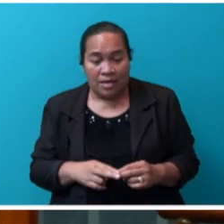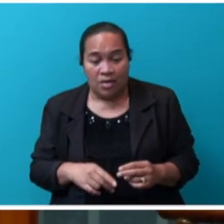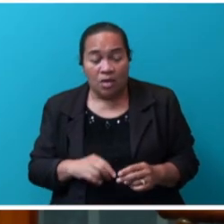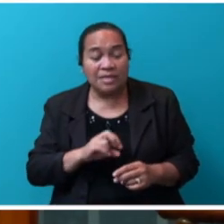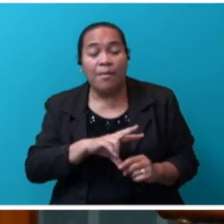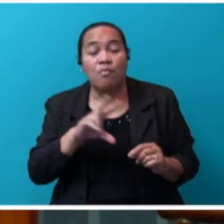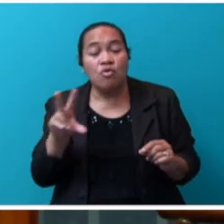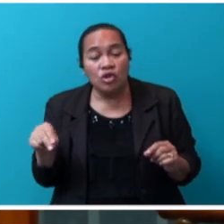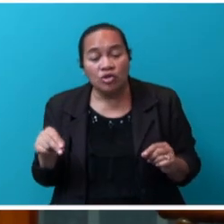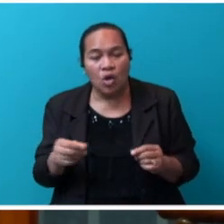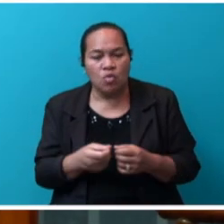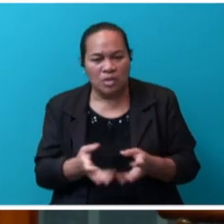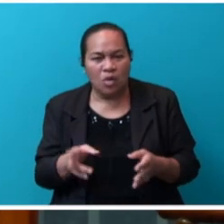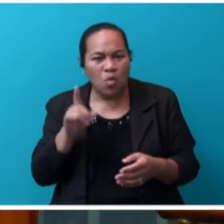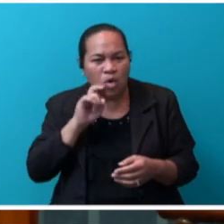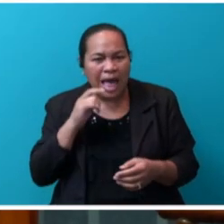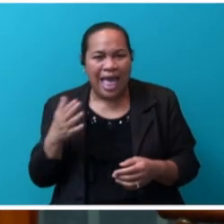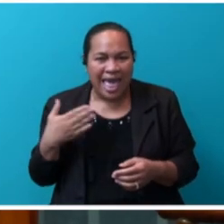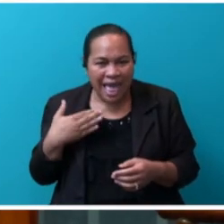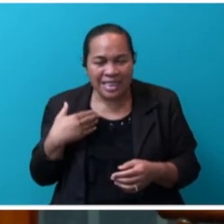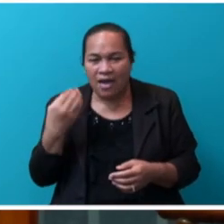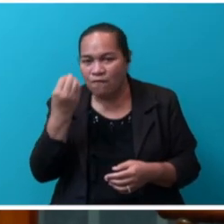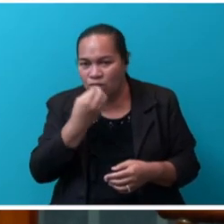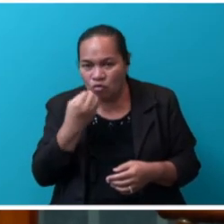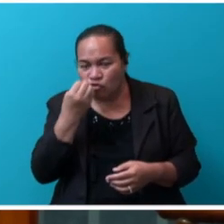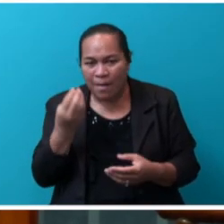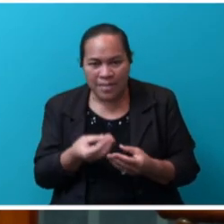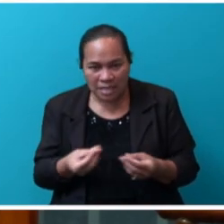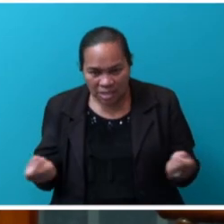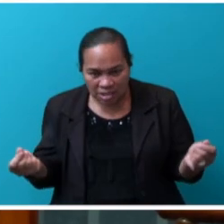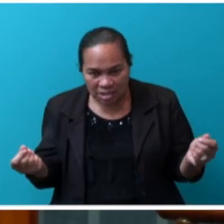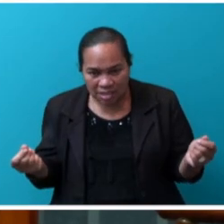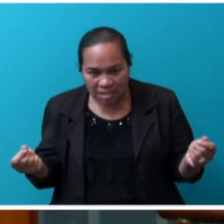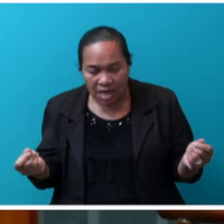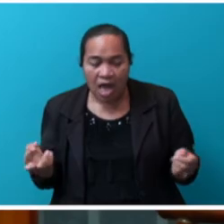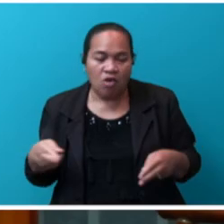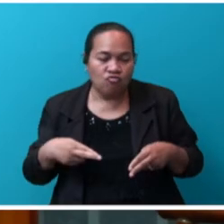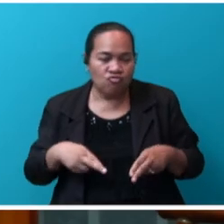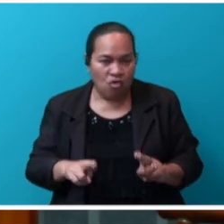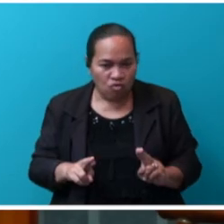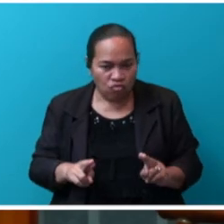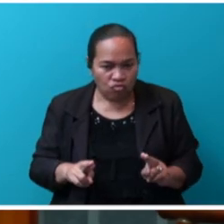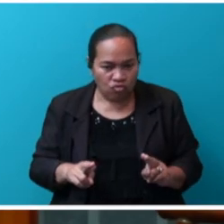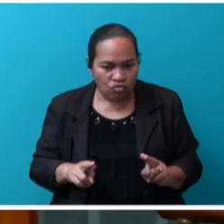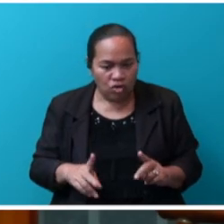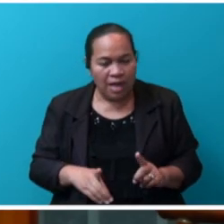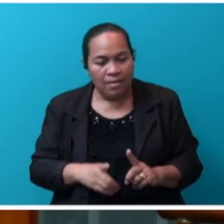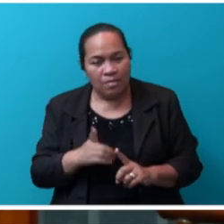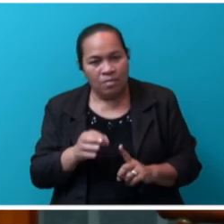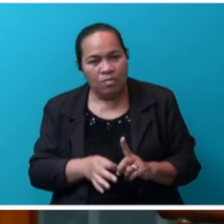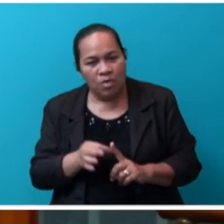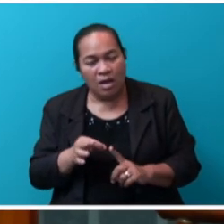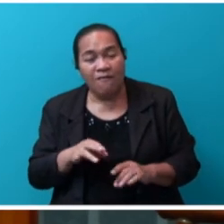water and wastewater, health, food mitigation, and road improvement projects,